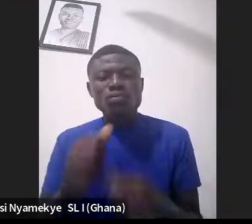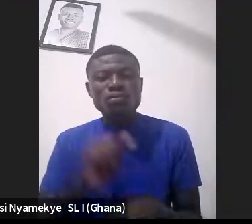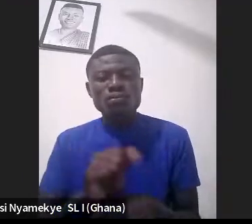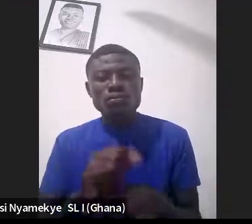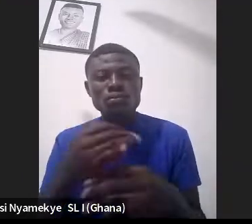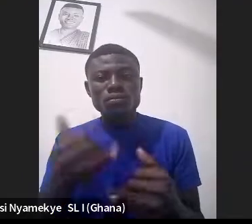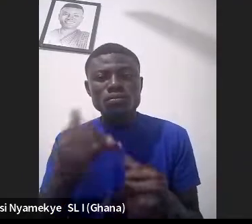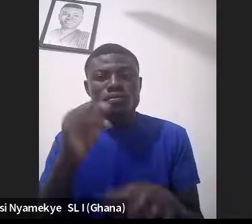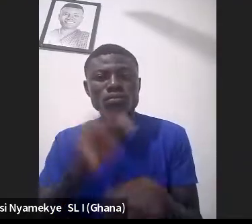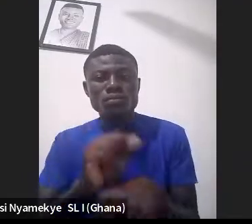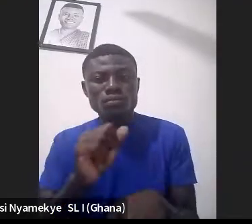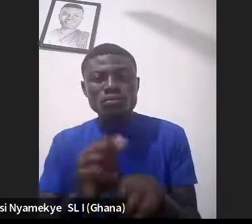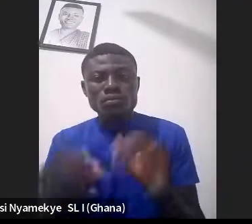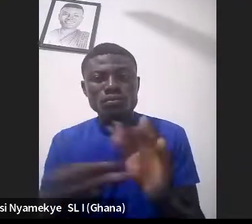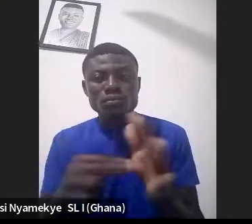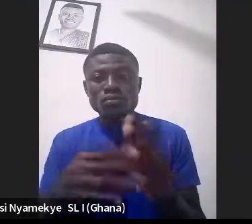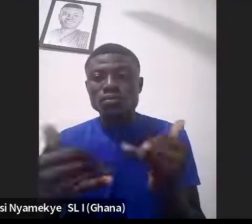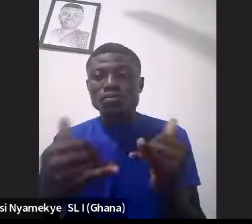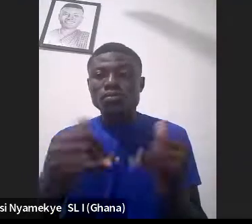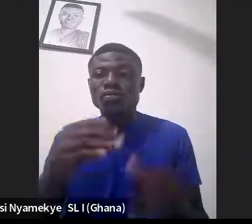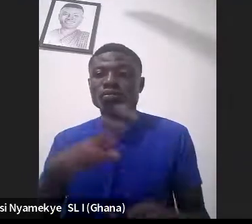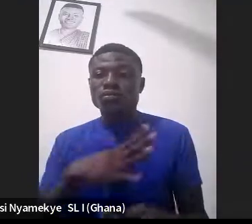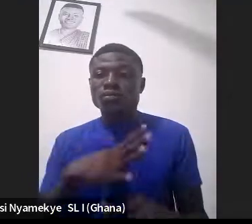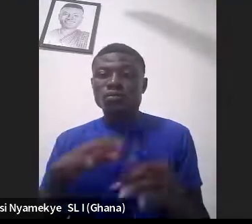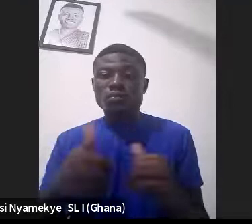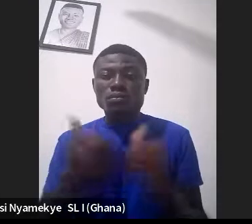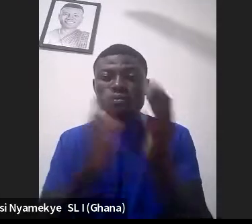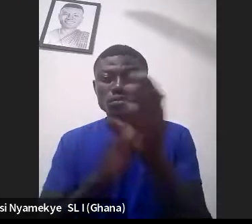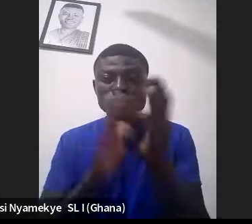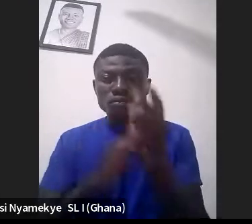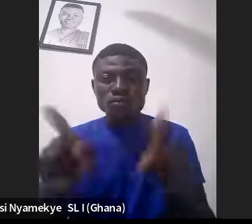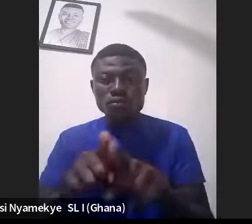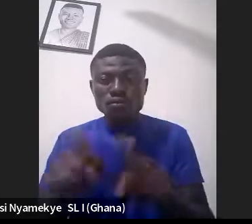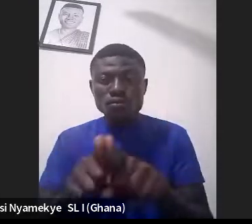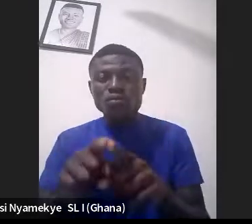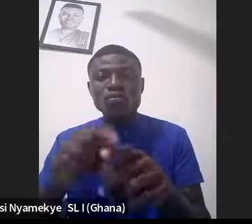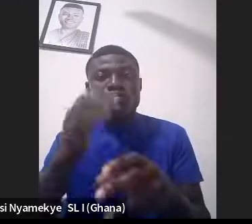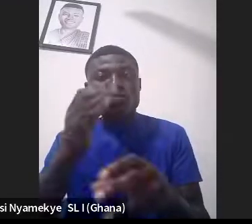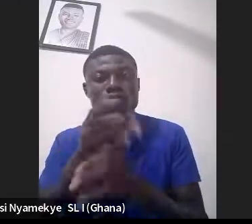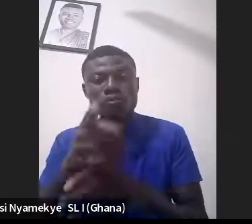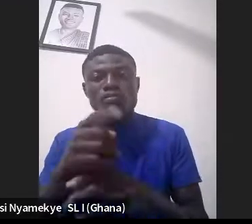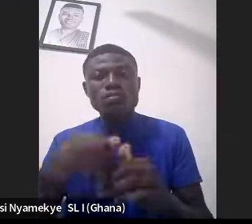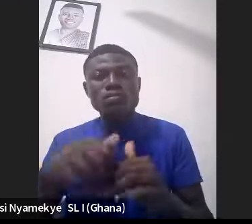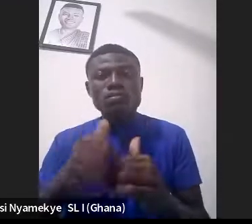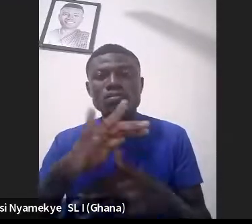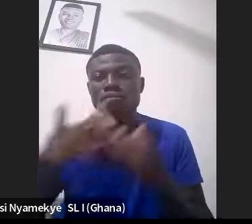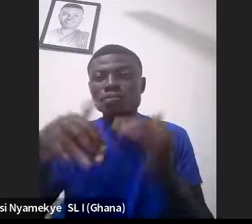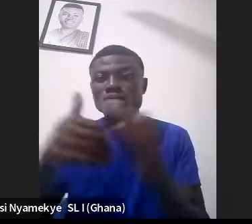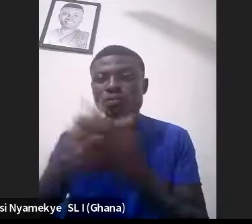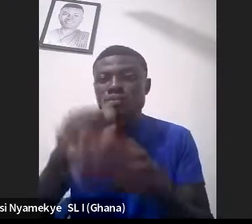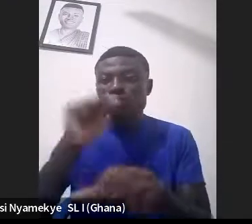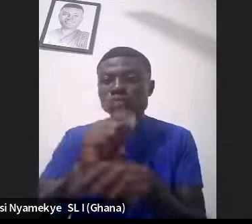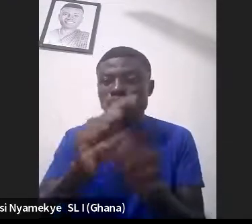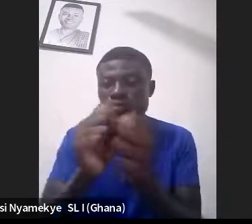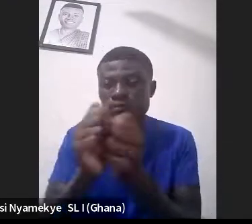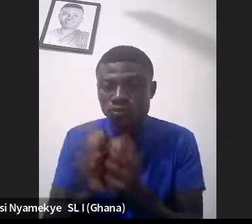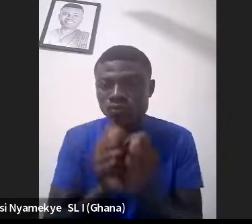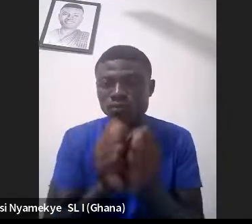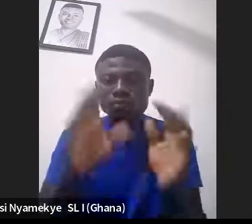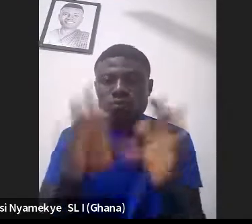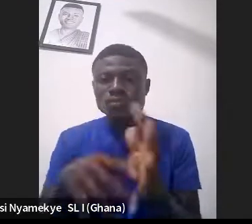doing so well, how is the school also treating him? Because all this comes together and it really,